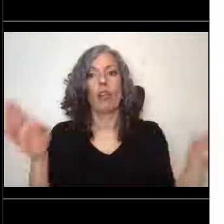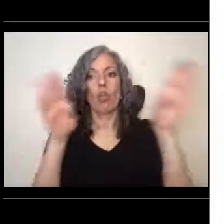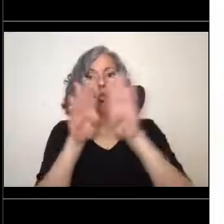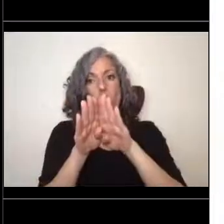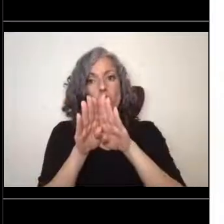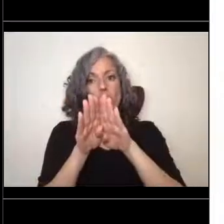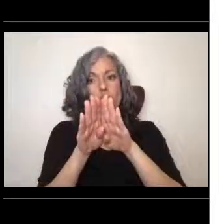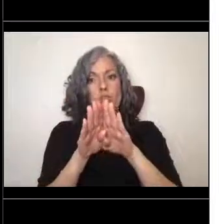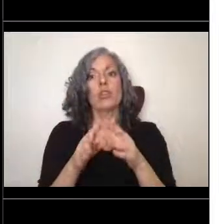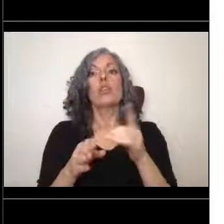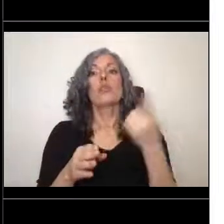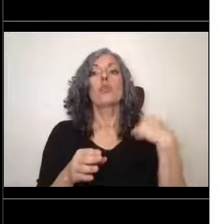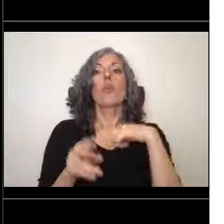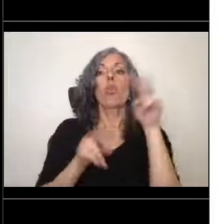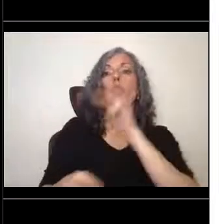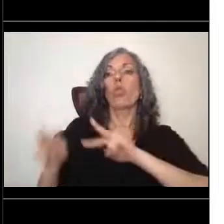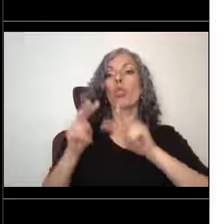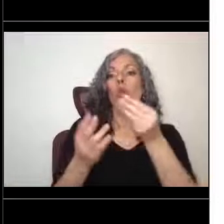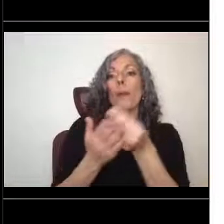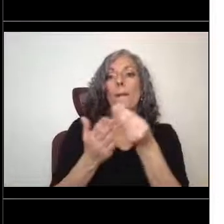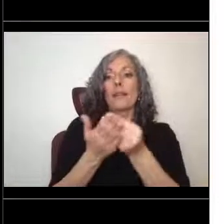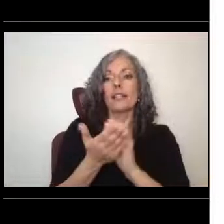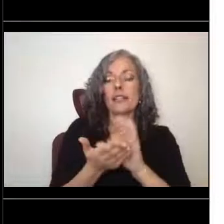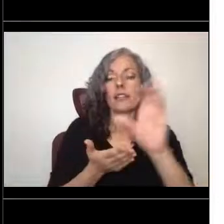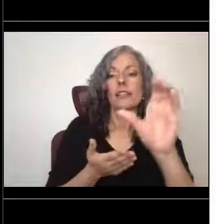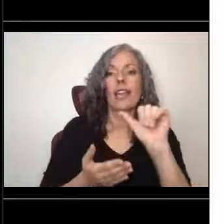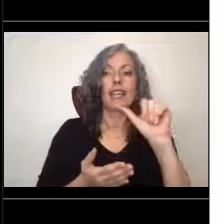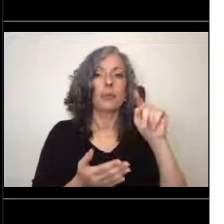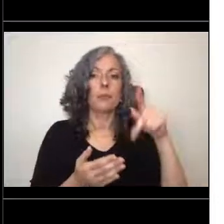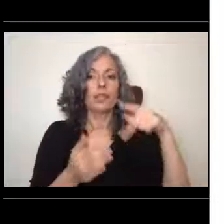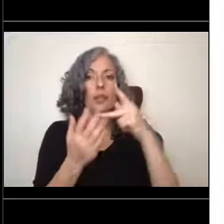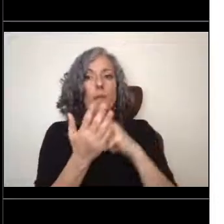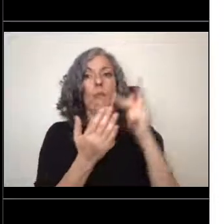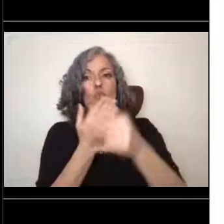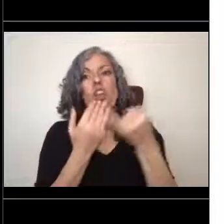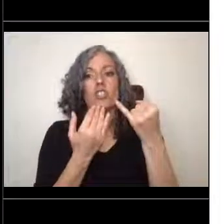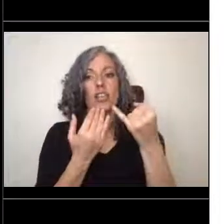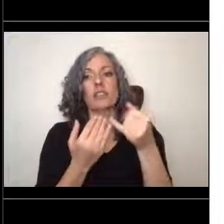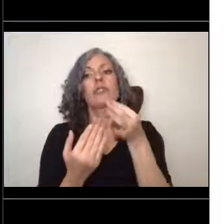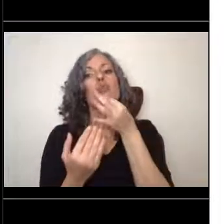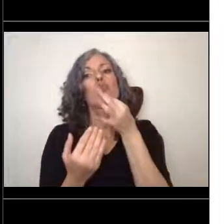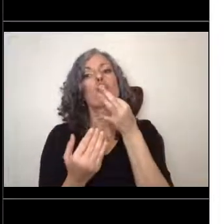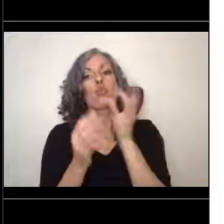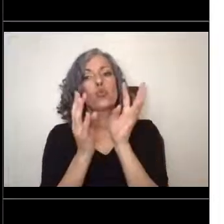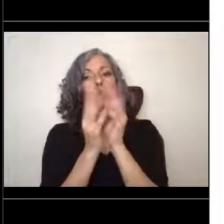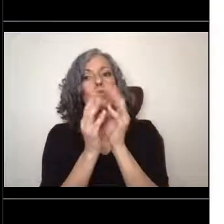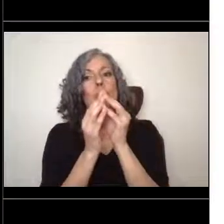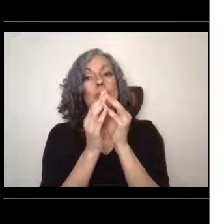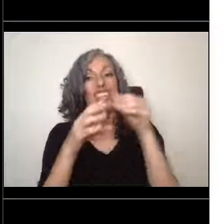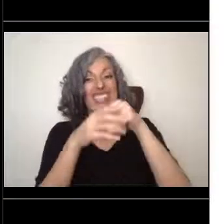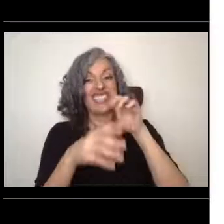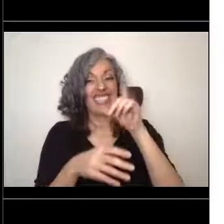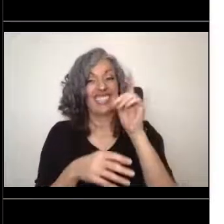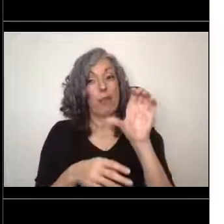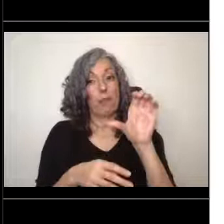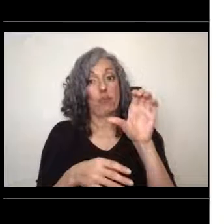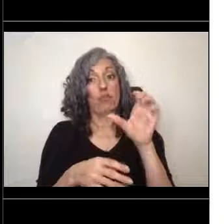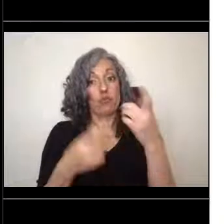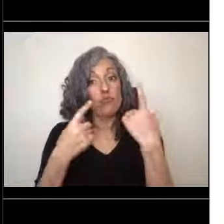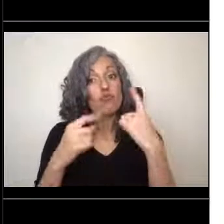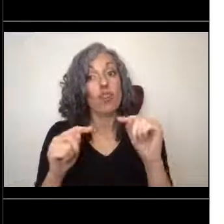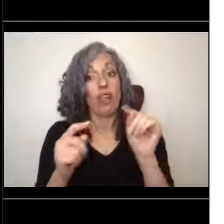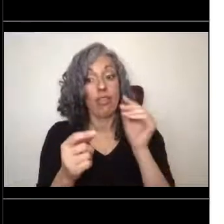begin allocating this funding onto ATP projects as soon as the upcoming meeting in December. So we can try to get